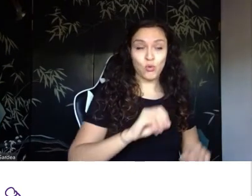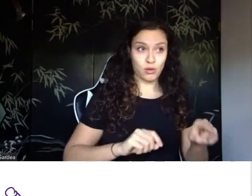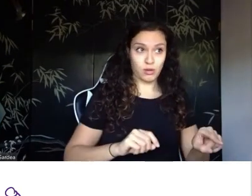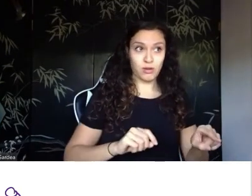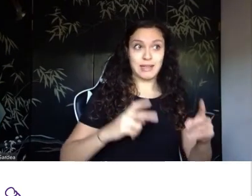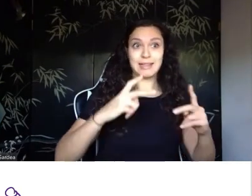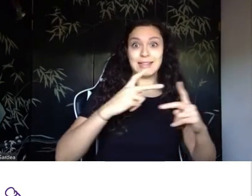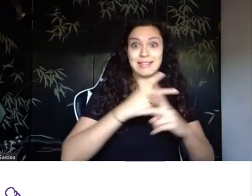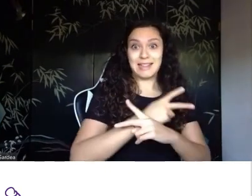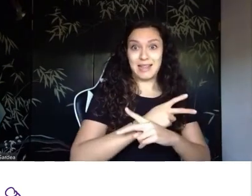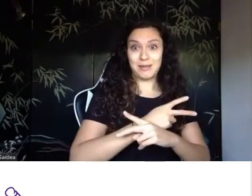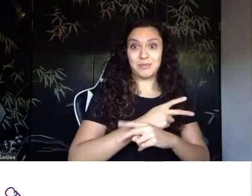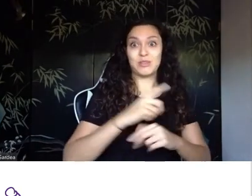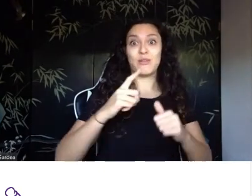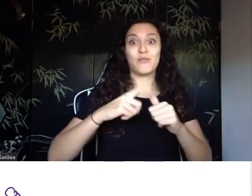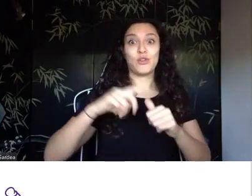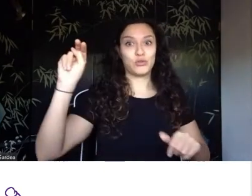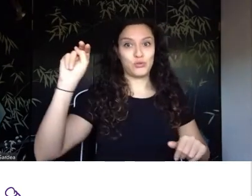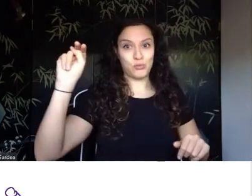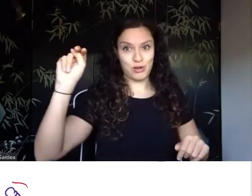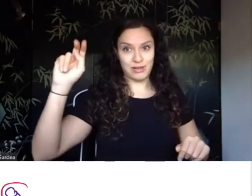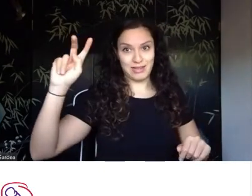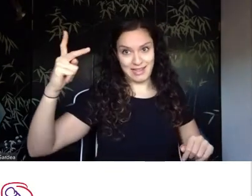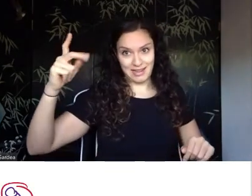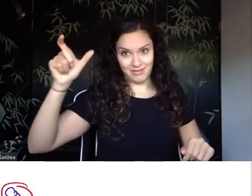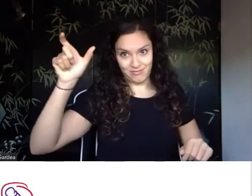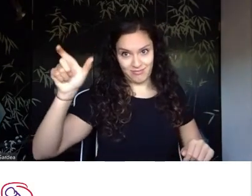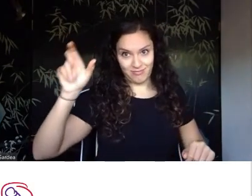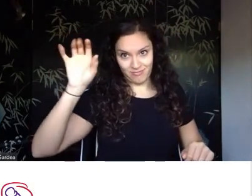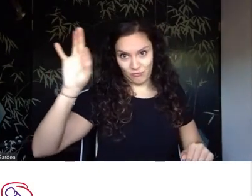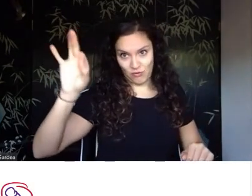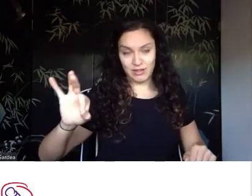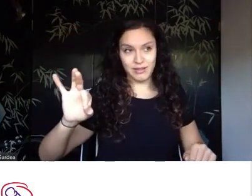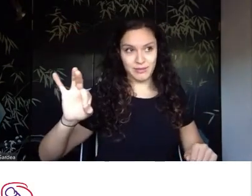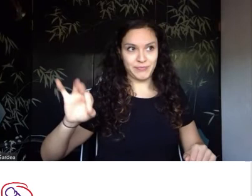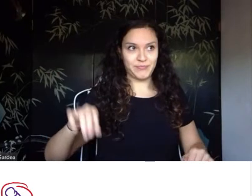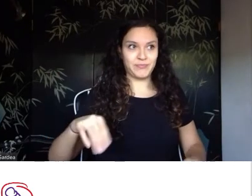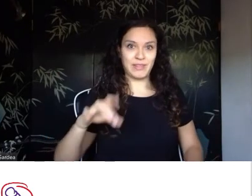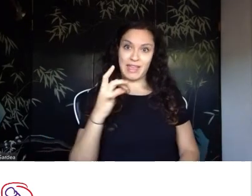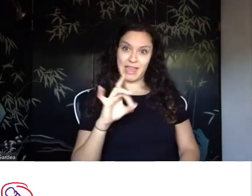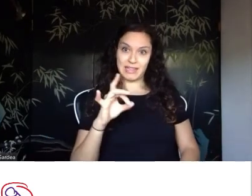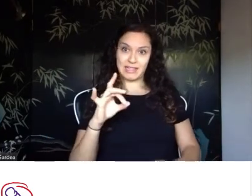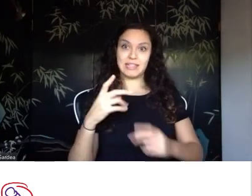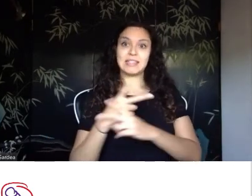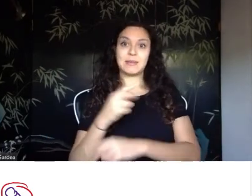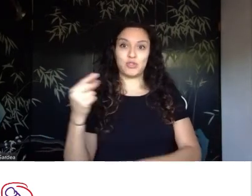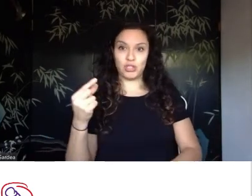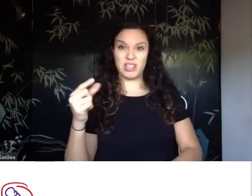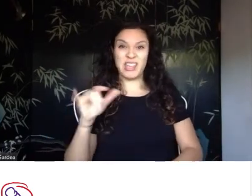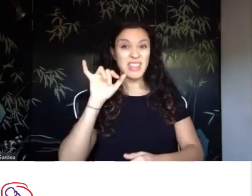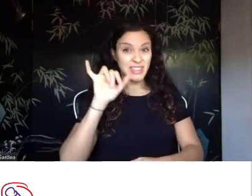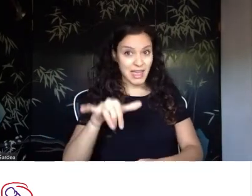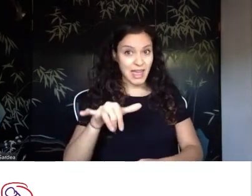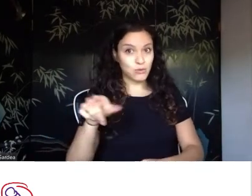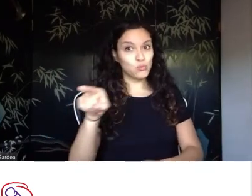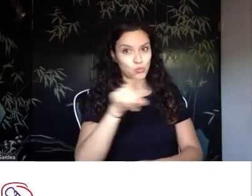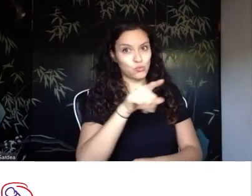first ratio times the numerator of the second ratio. So 18 times G.